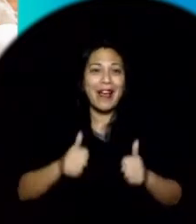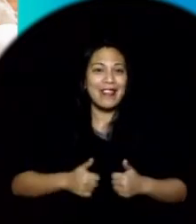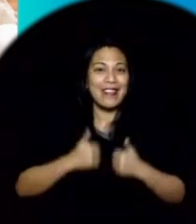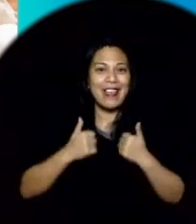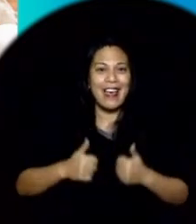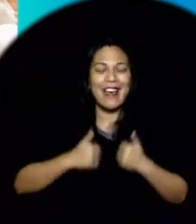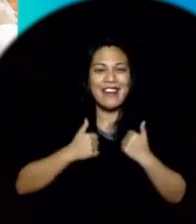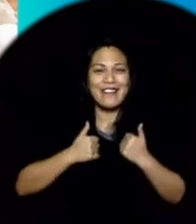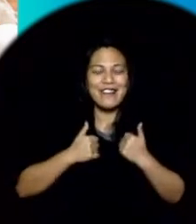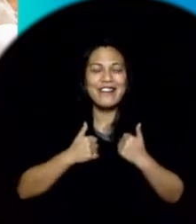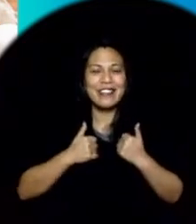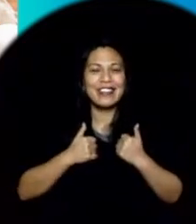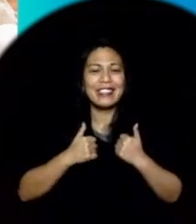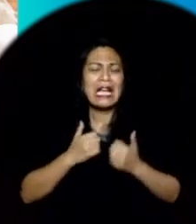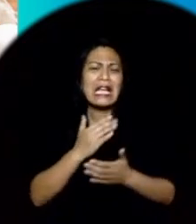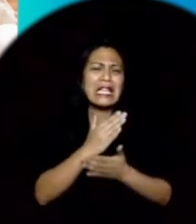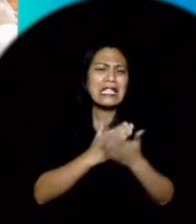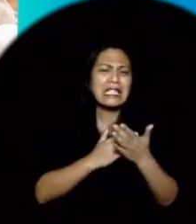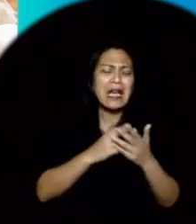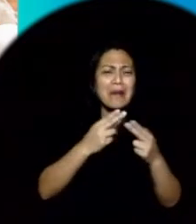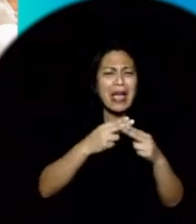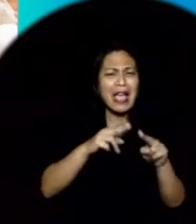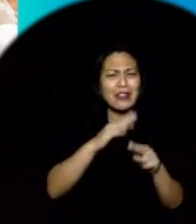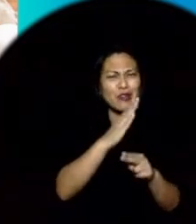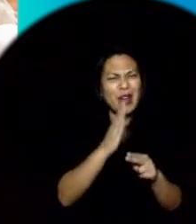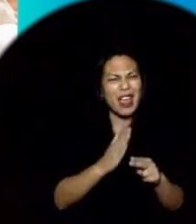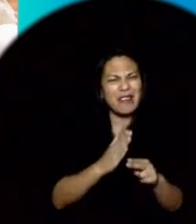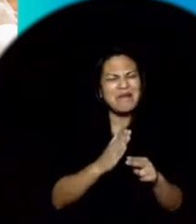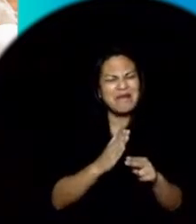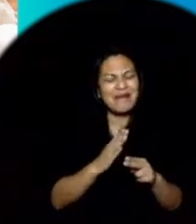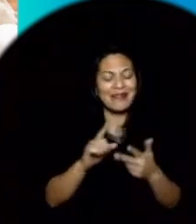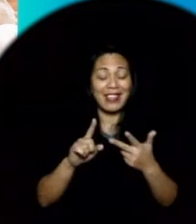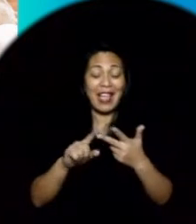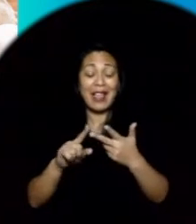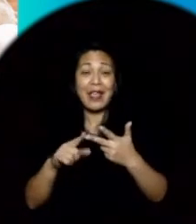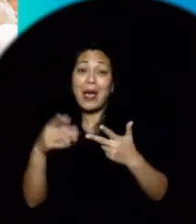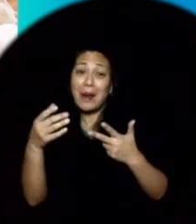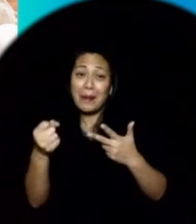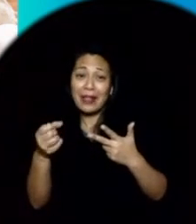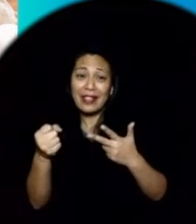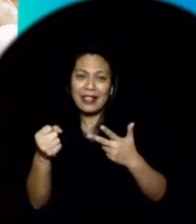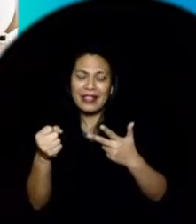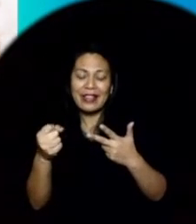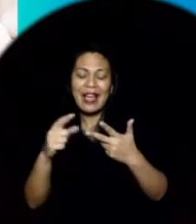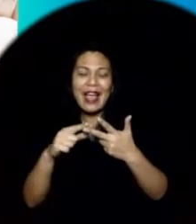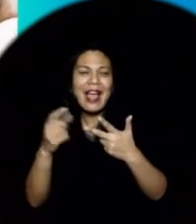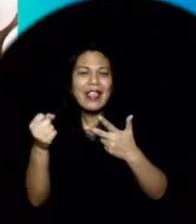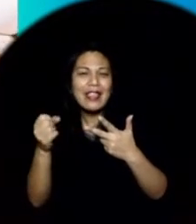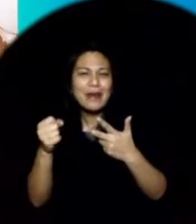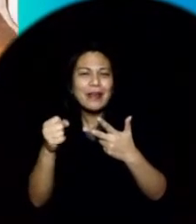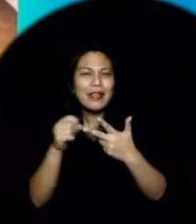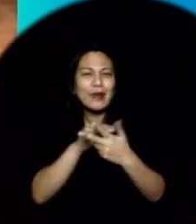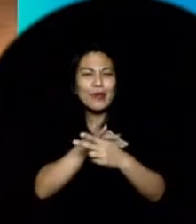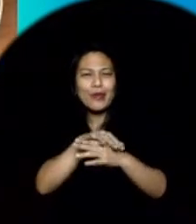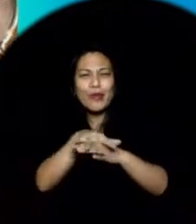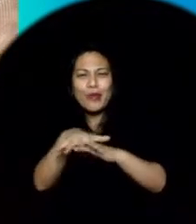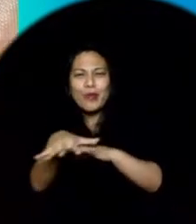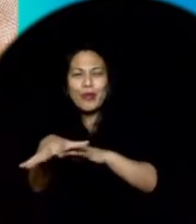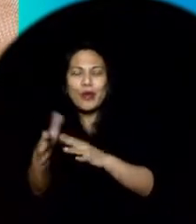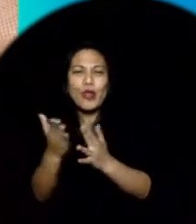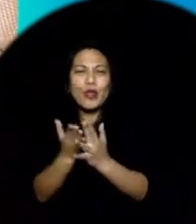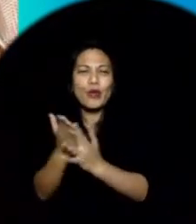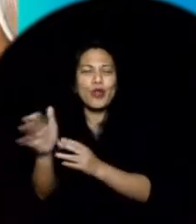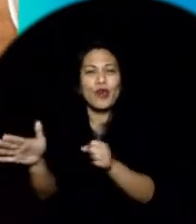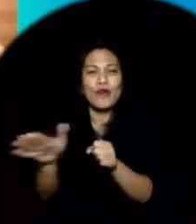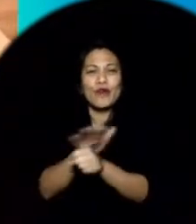that are alive. Admittedly, some of the eggs are cracked. And then there's the milk. And the milk runs through the